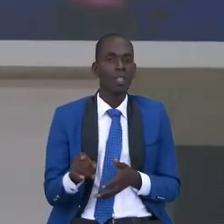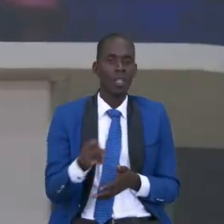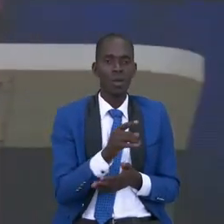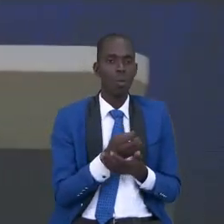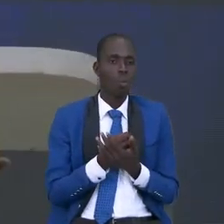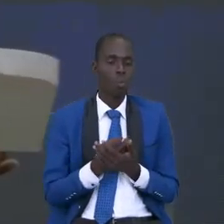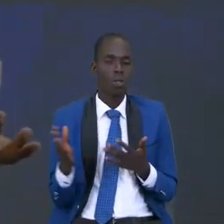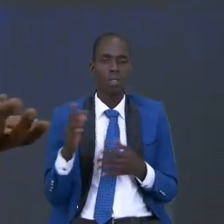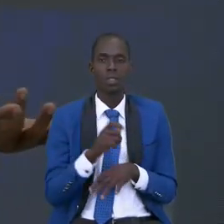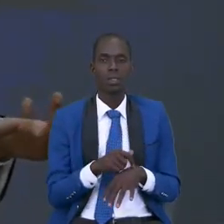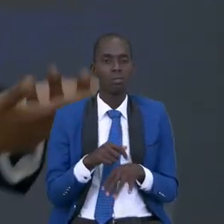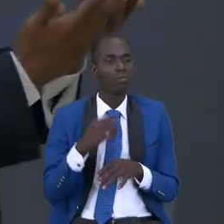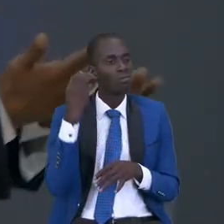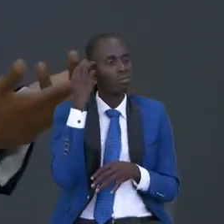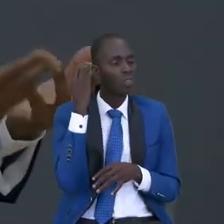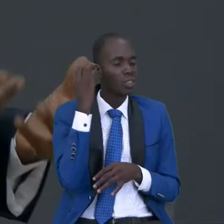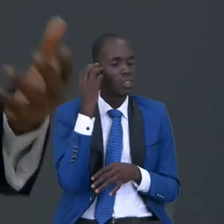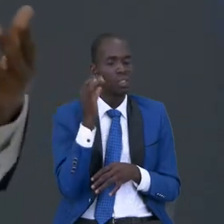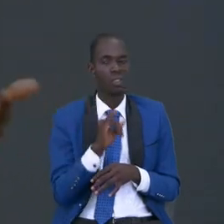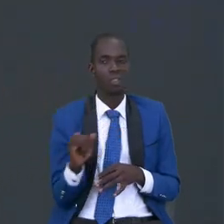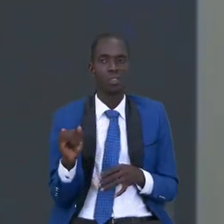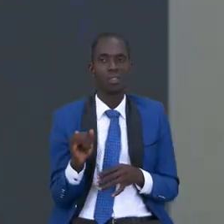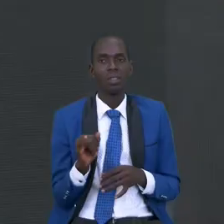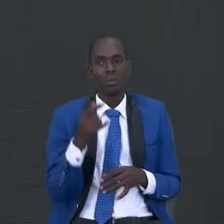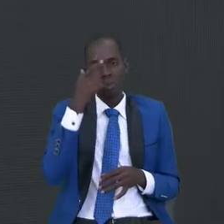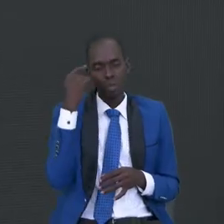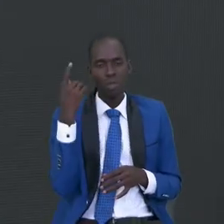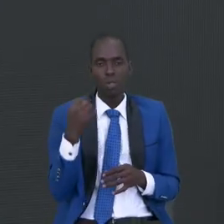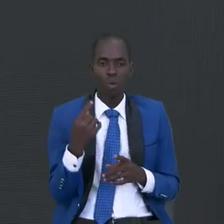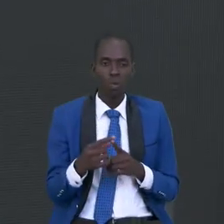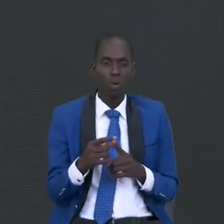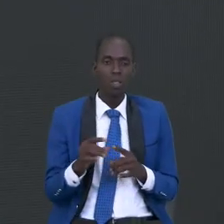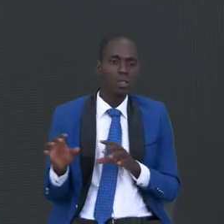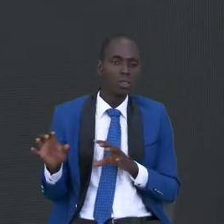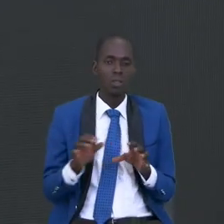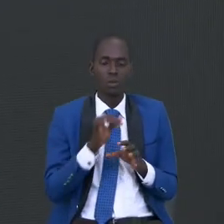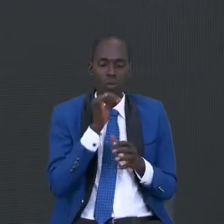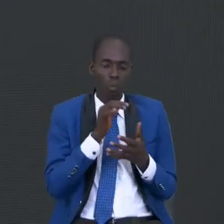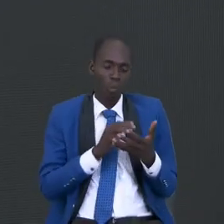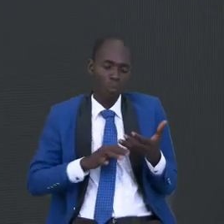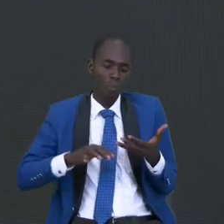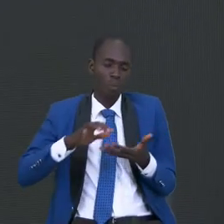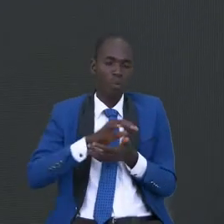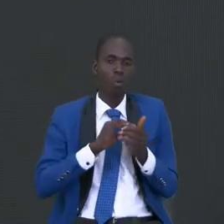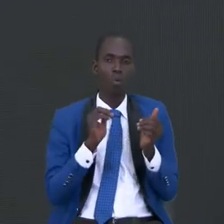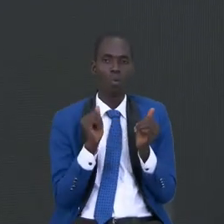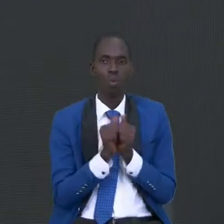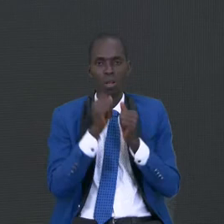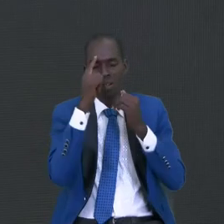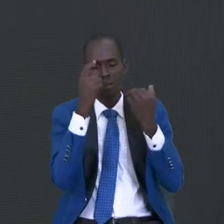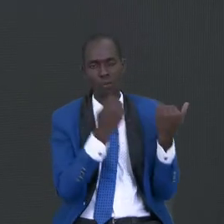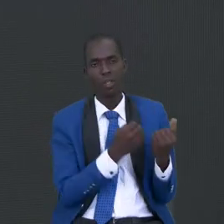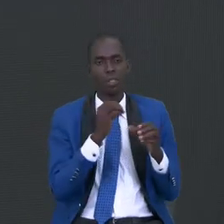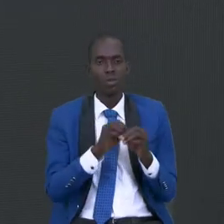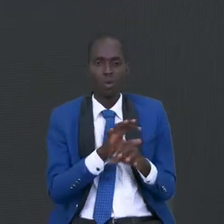time hearing because the word did not mix with faith. In all those